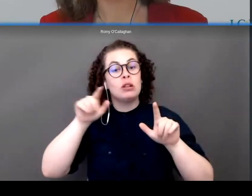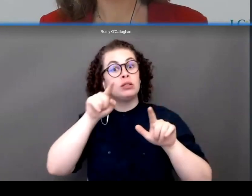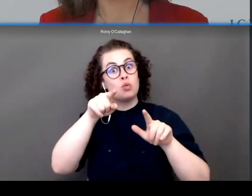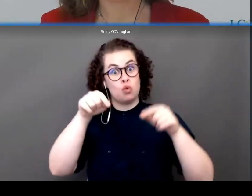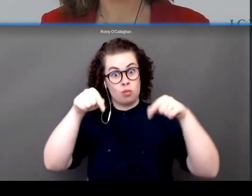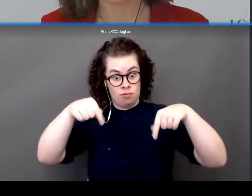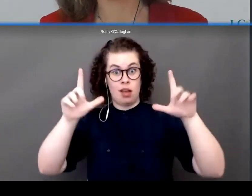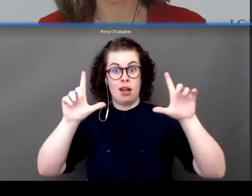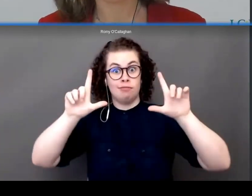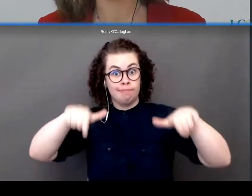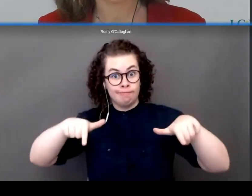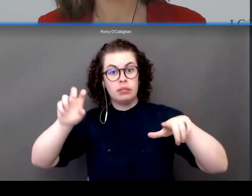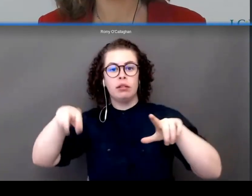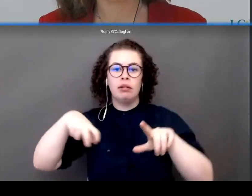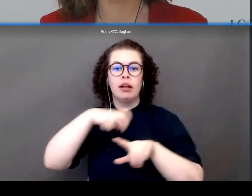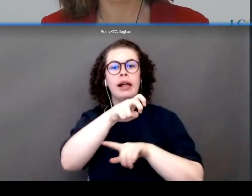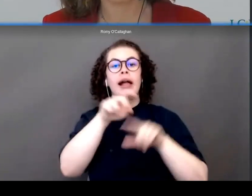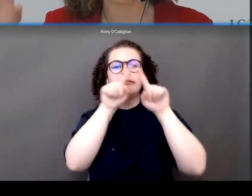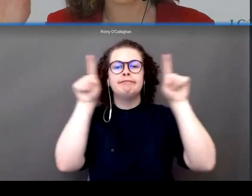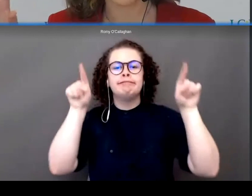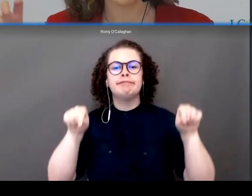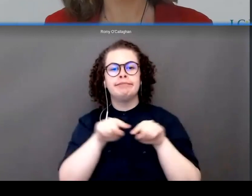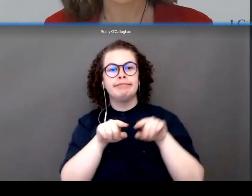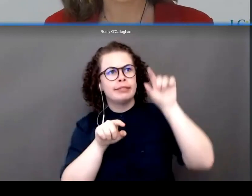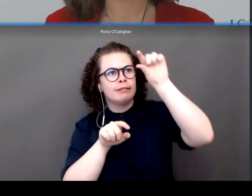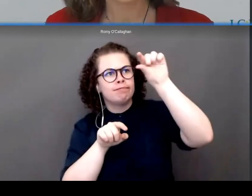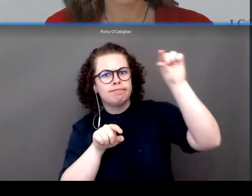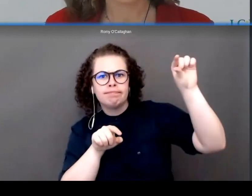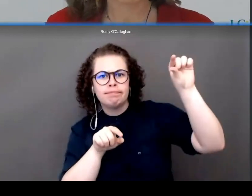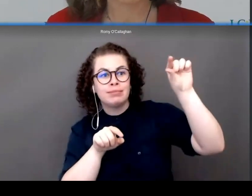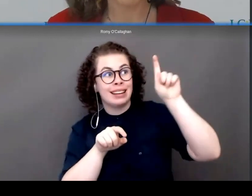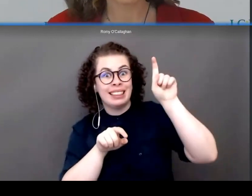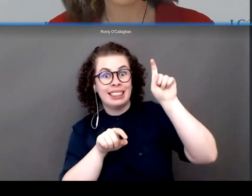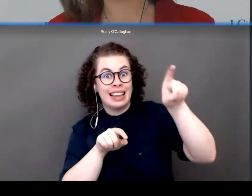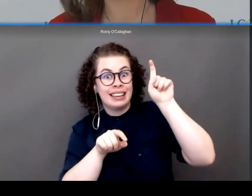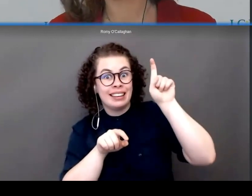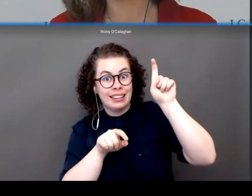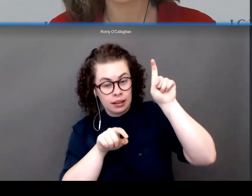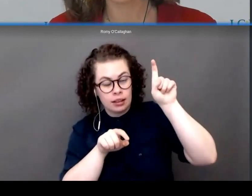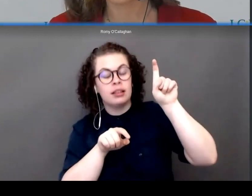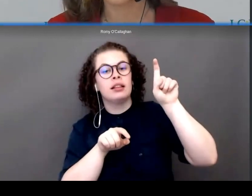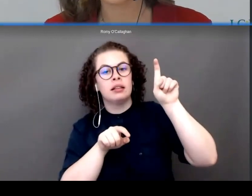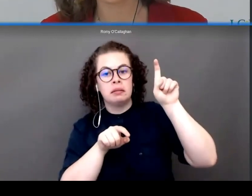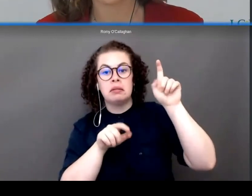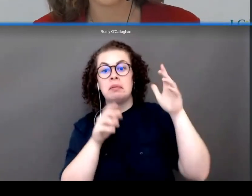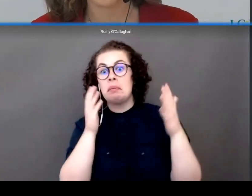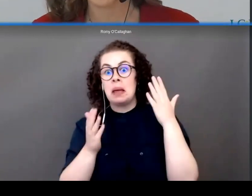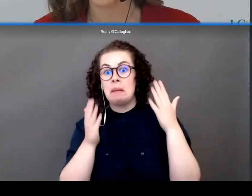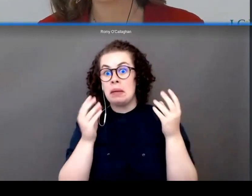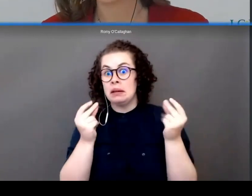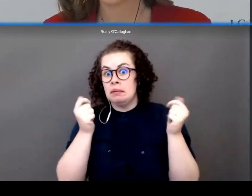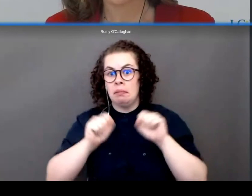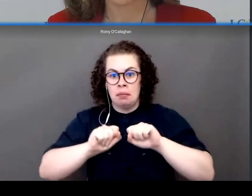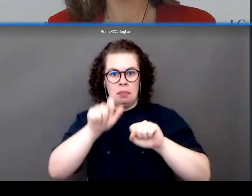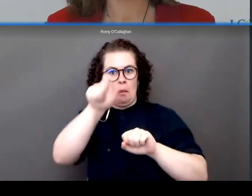there is a box at the upper right-hand corner of your screen. And click on that box and you might surprise